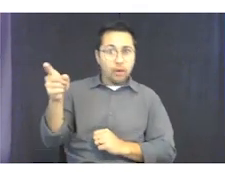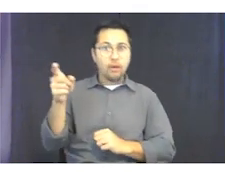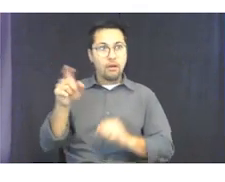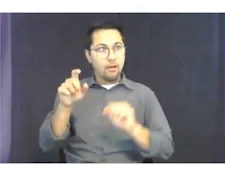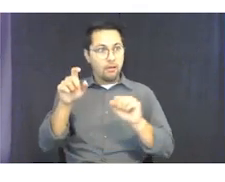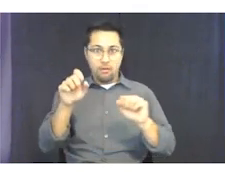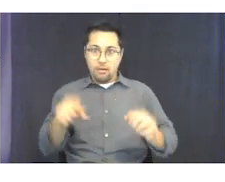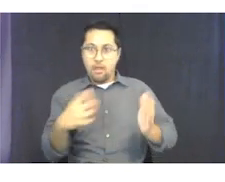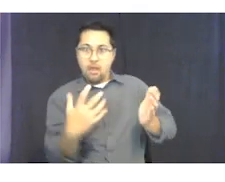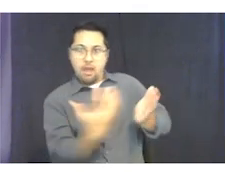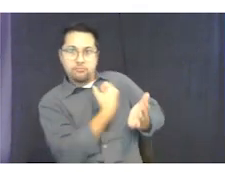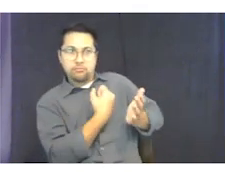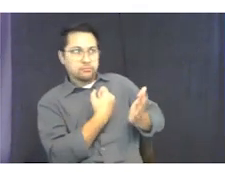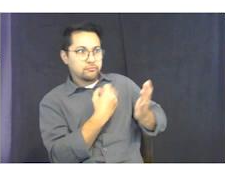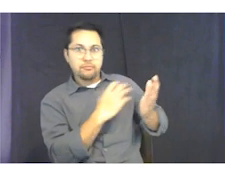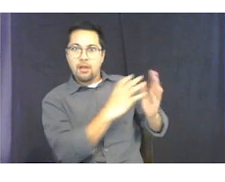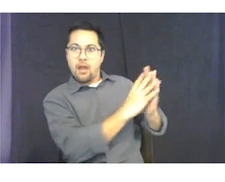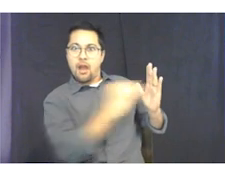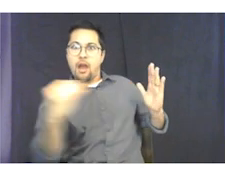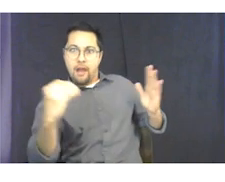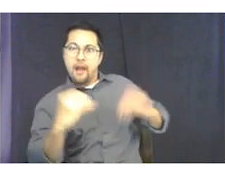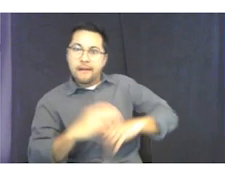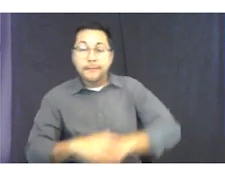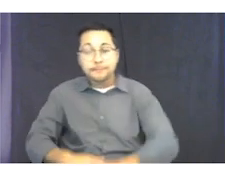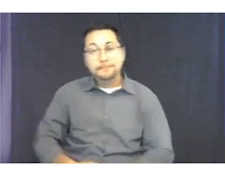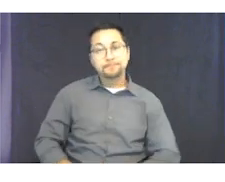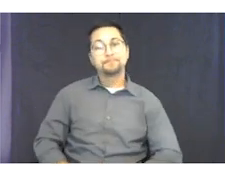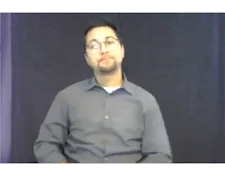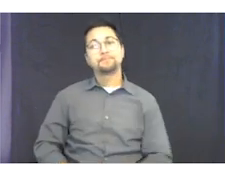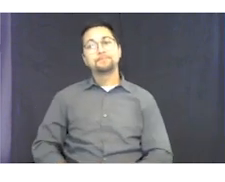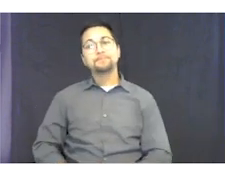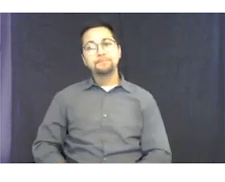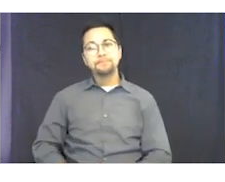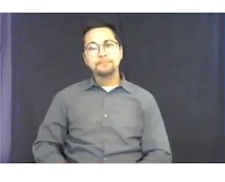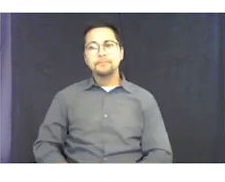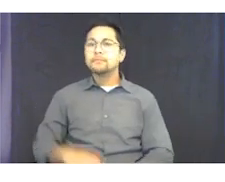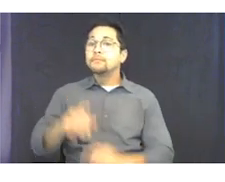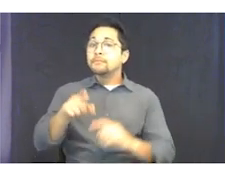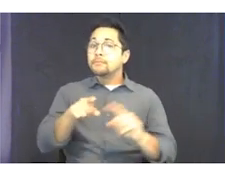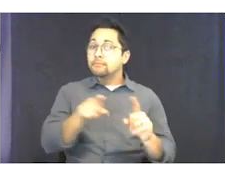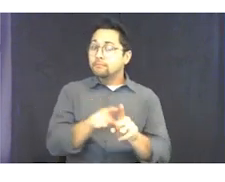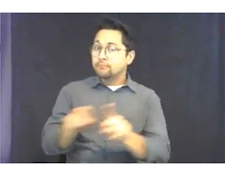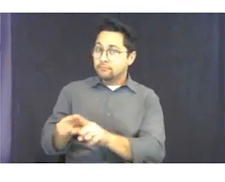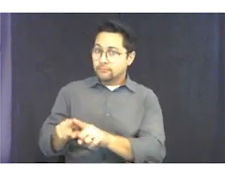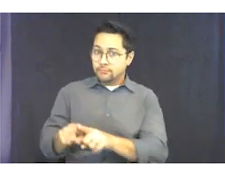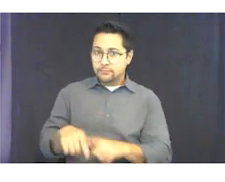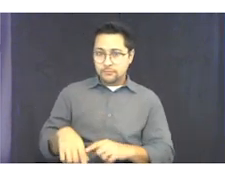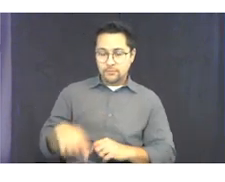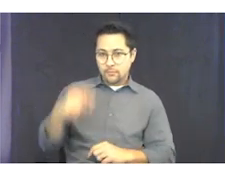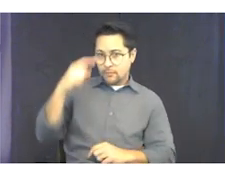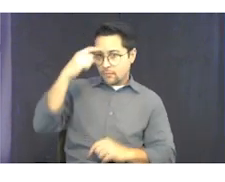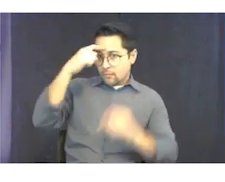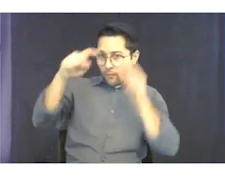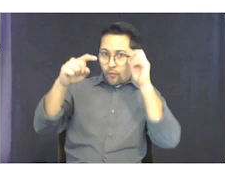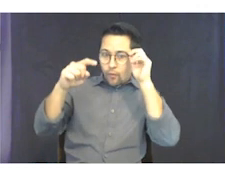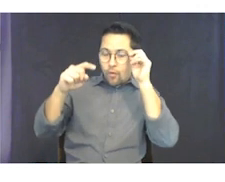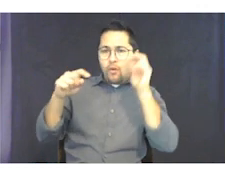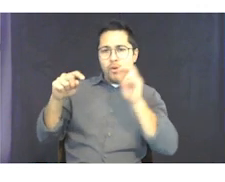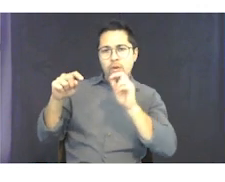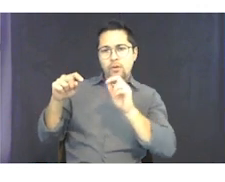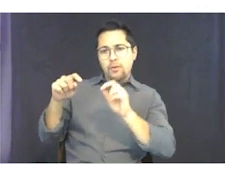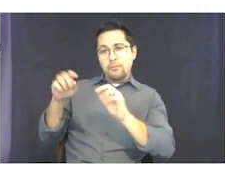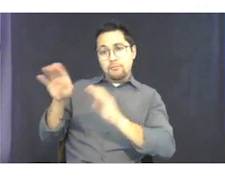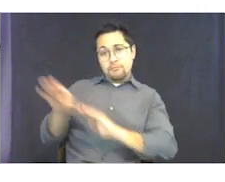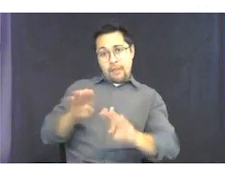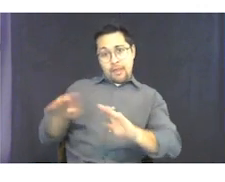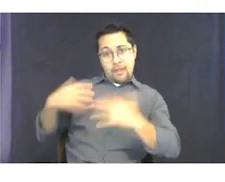can take advantage of. In addition, in terms of looking at behavioral